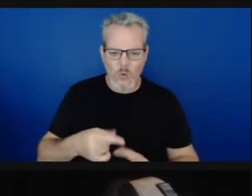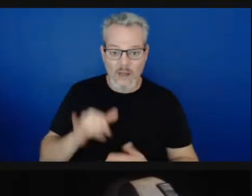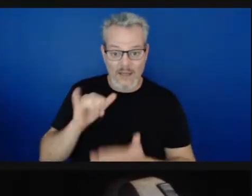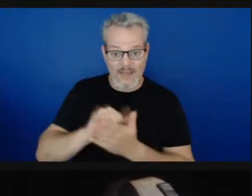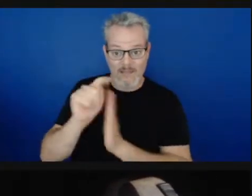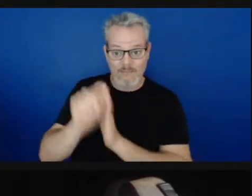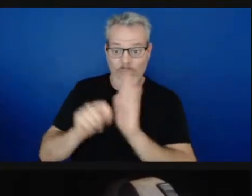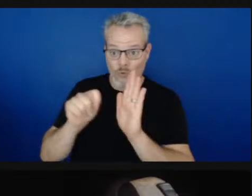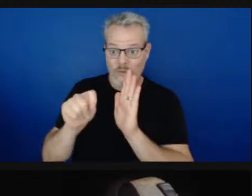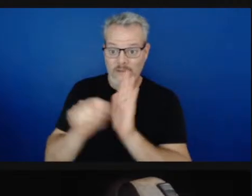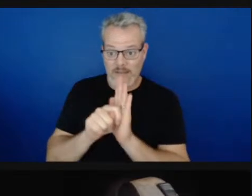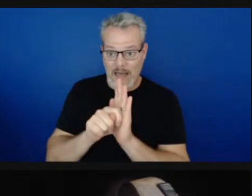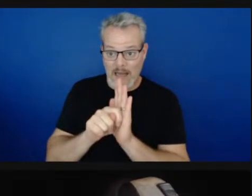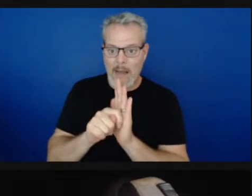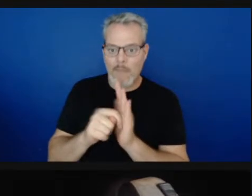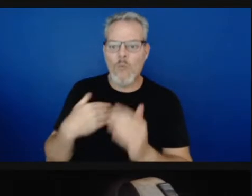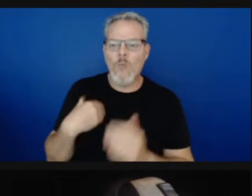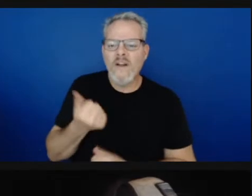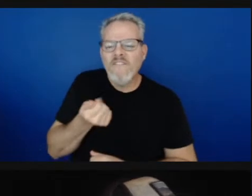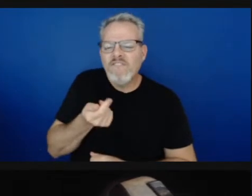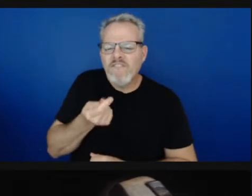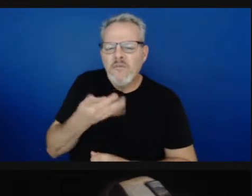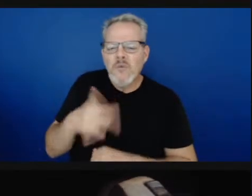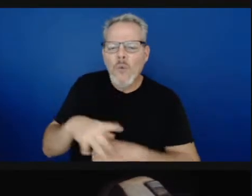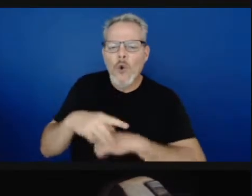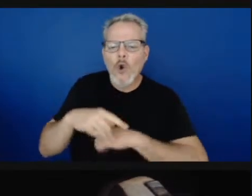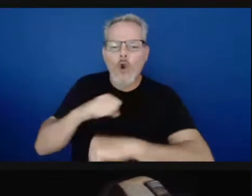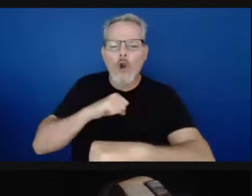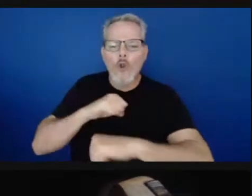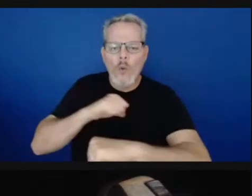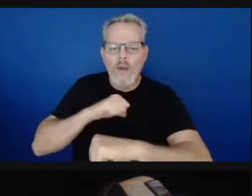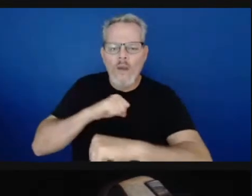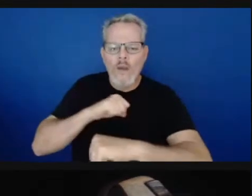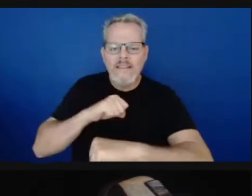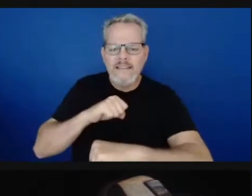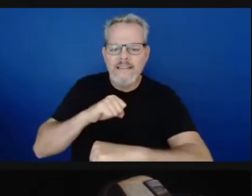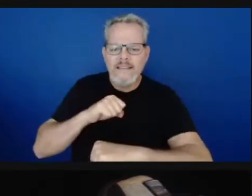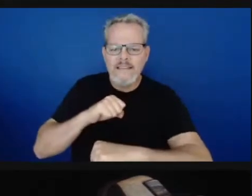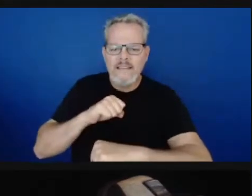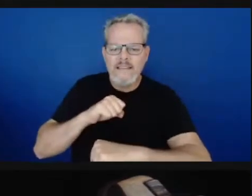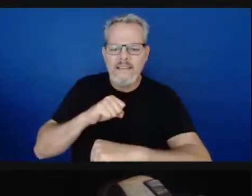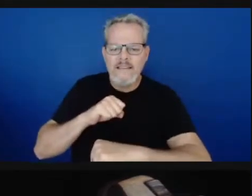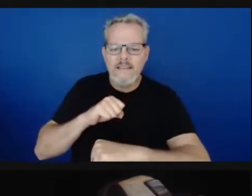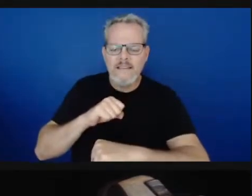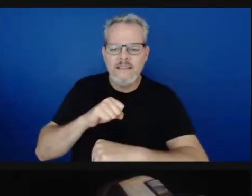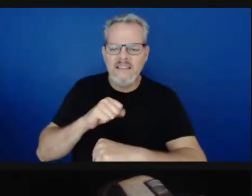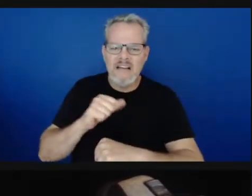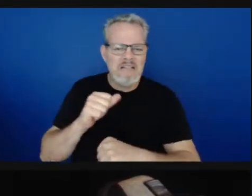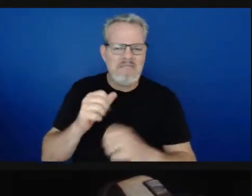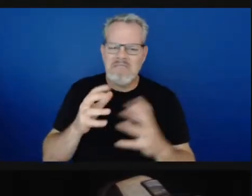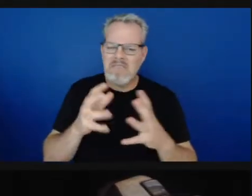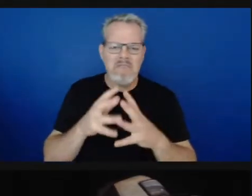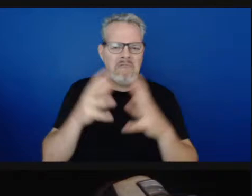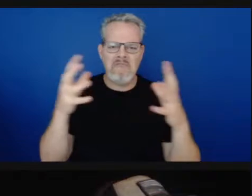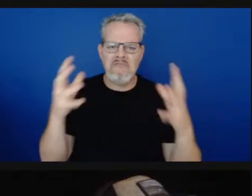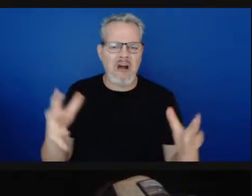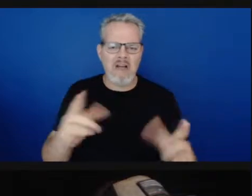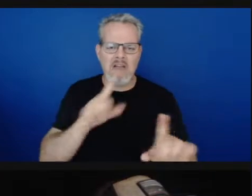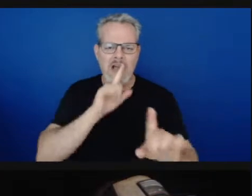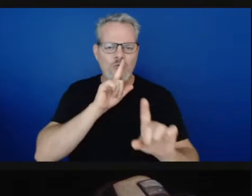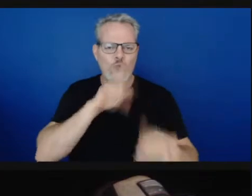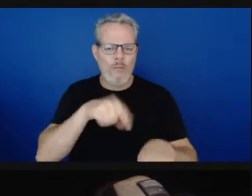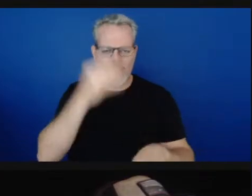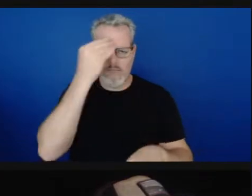time, there were very few earthquakes and not a lot to report during this